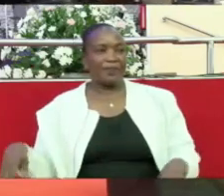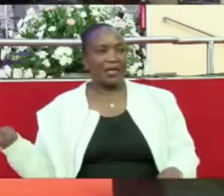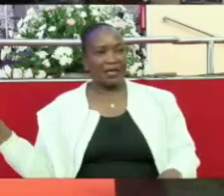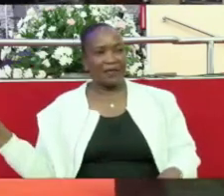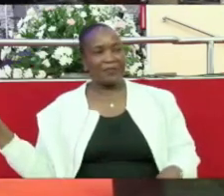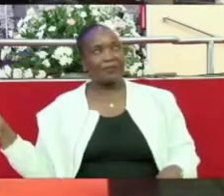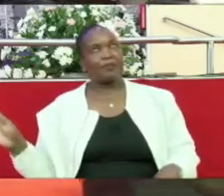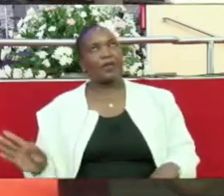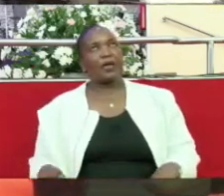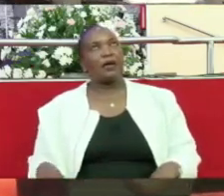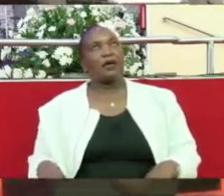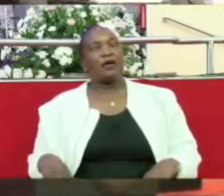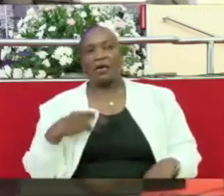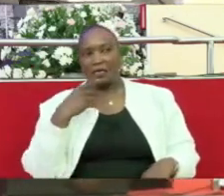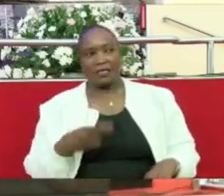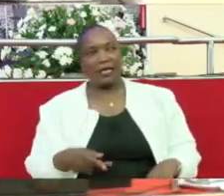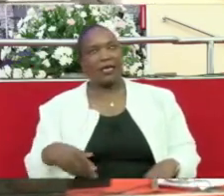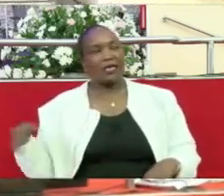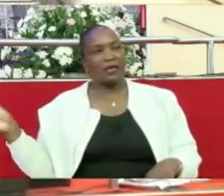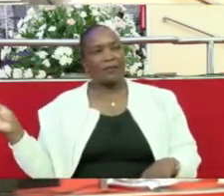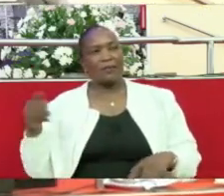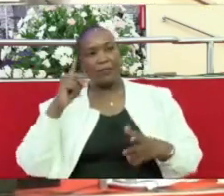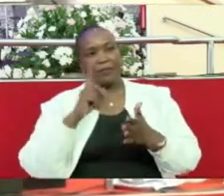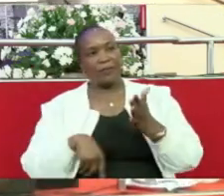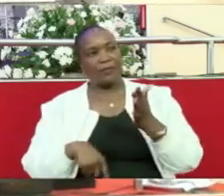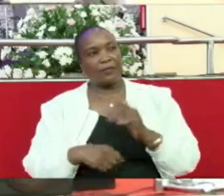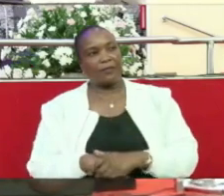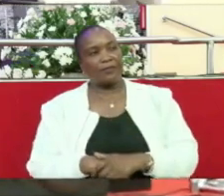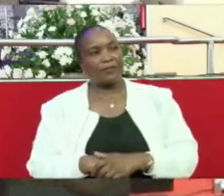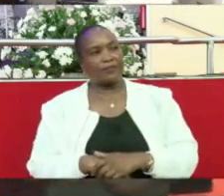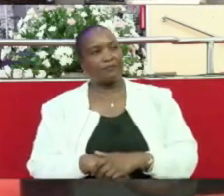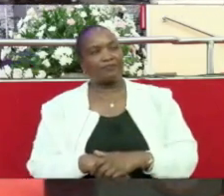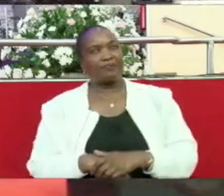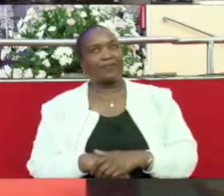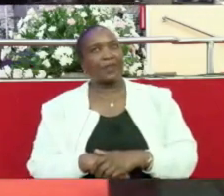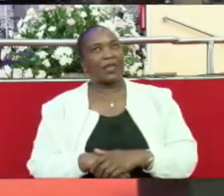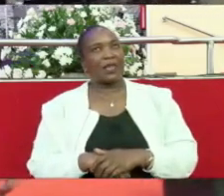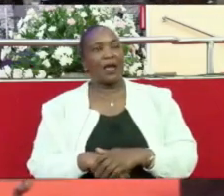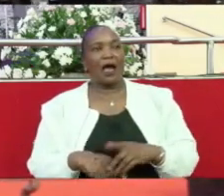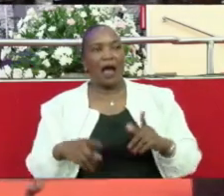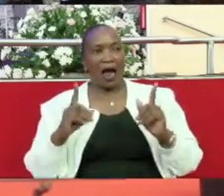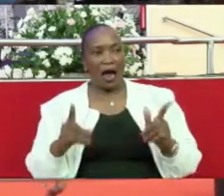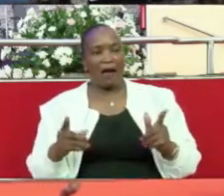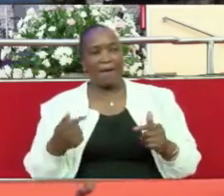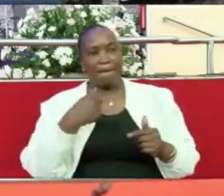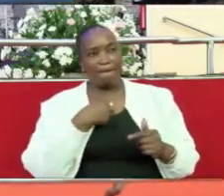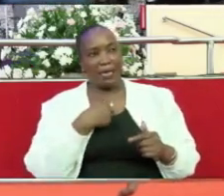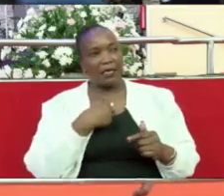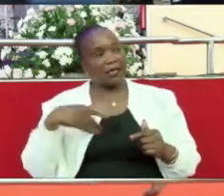stand for yourself? And when he said so, I said, Lord, here I am. Do with